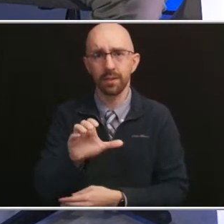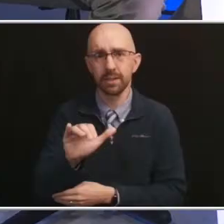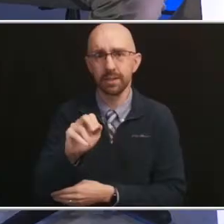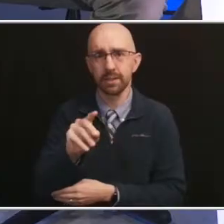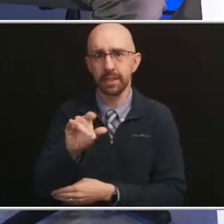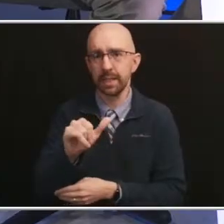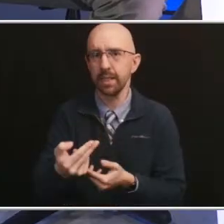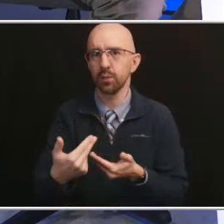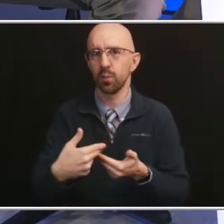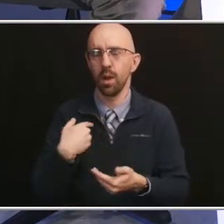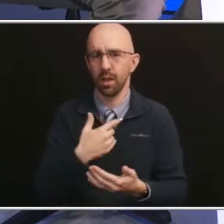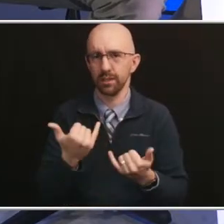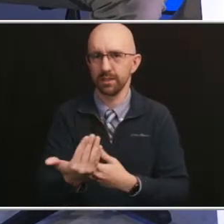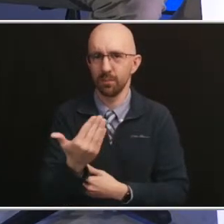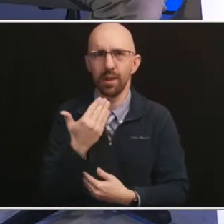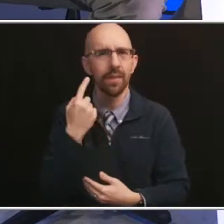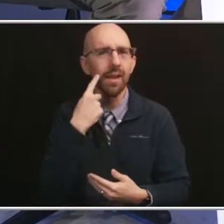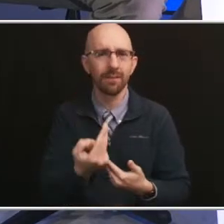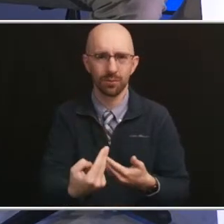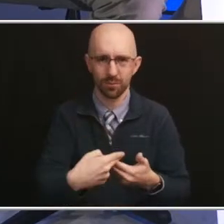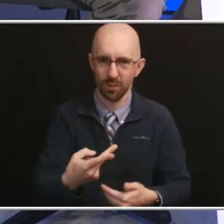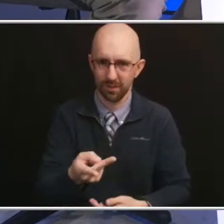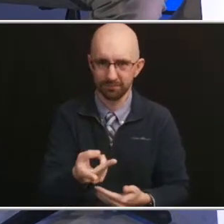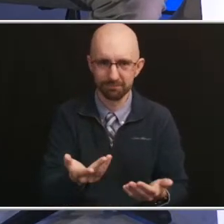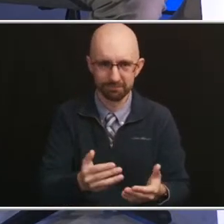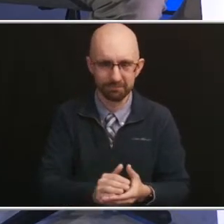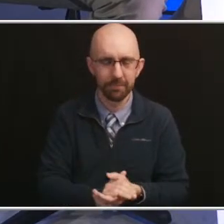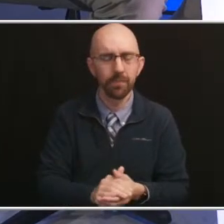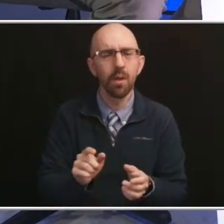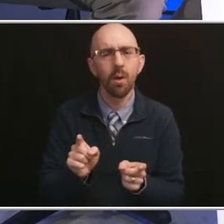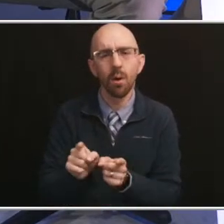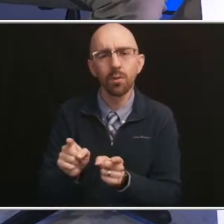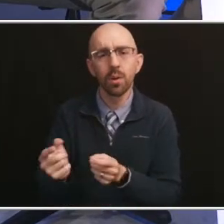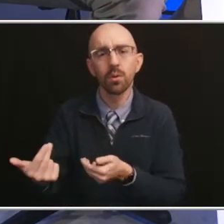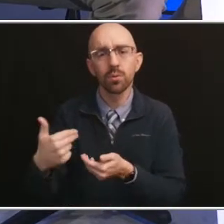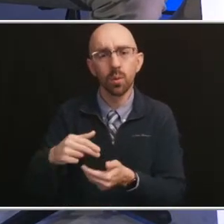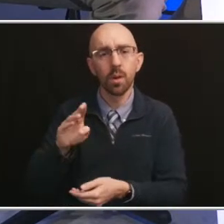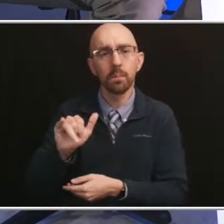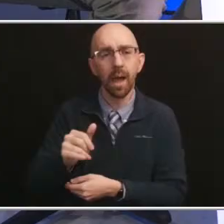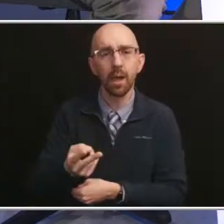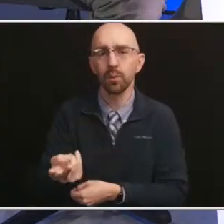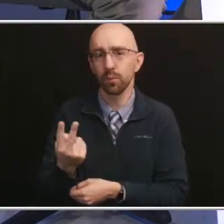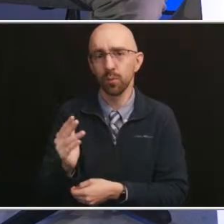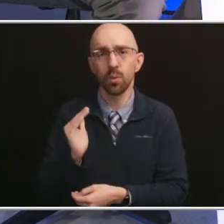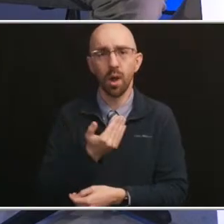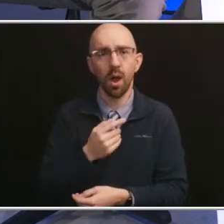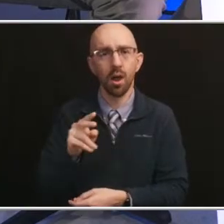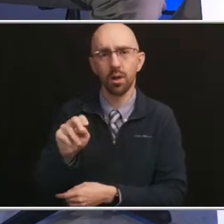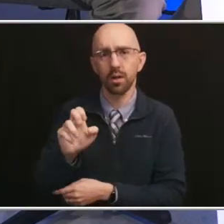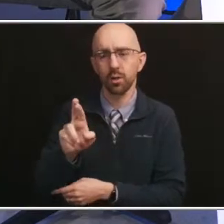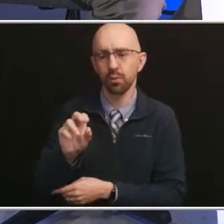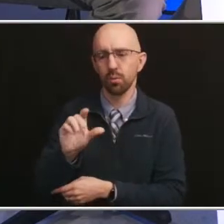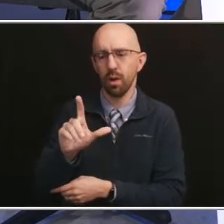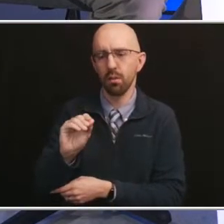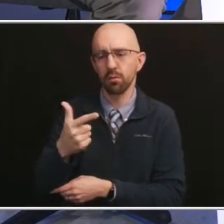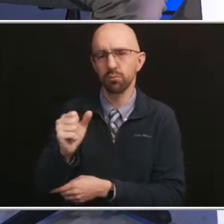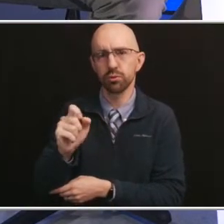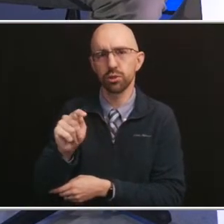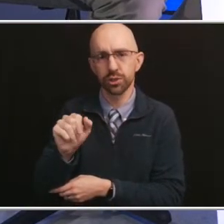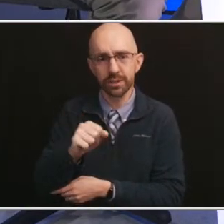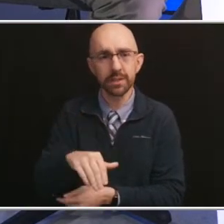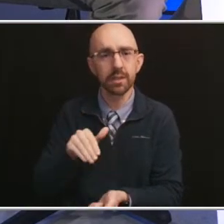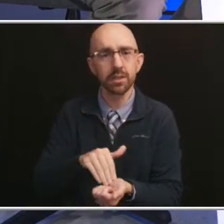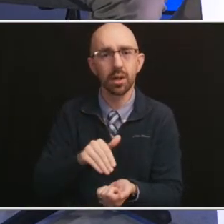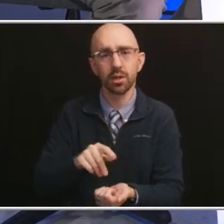Thank you both for being here. Thank you. And we're also joined by two of our neurologists here at the health system, Dr. Ryan Townley